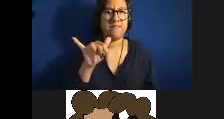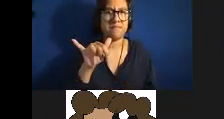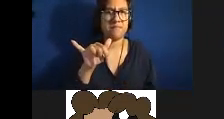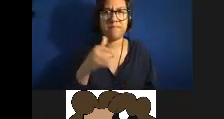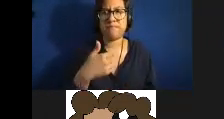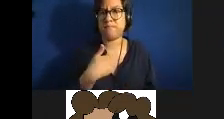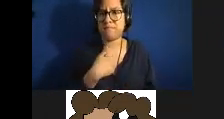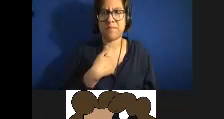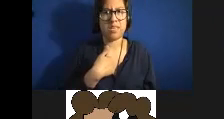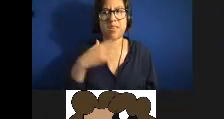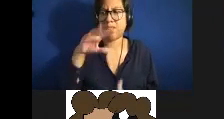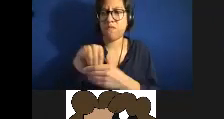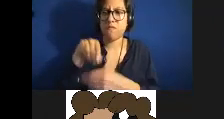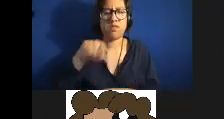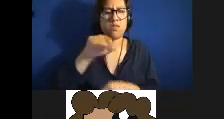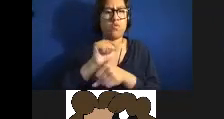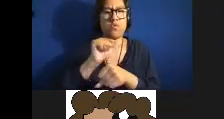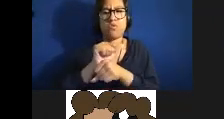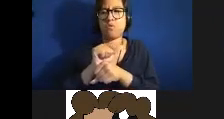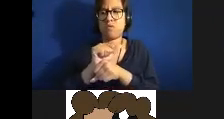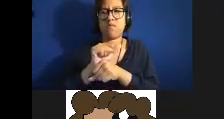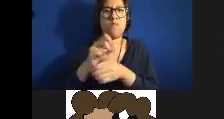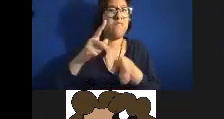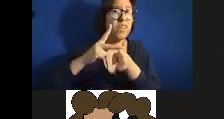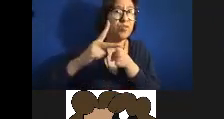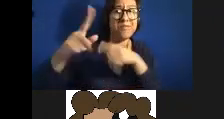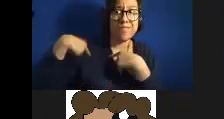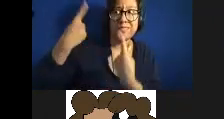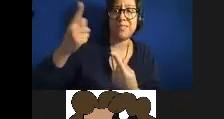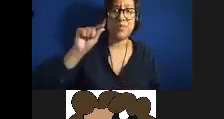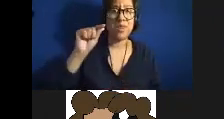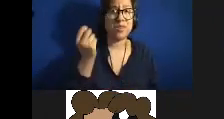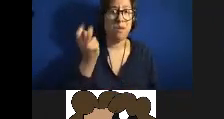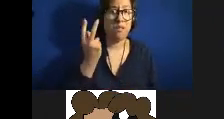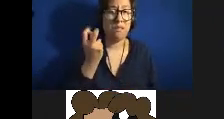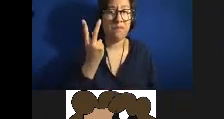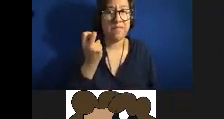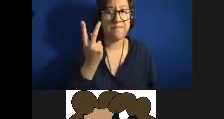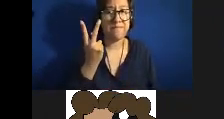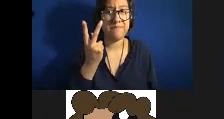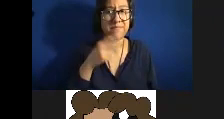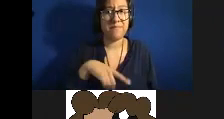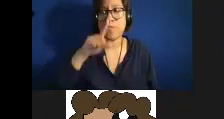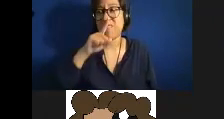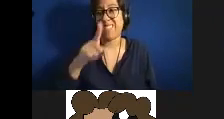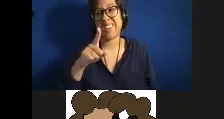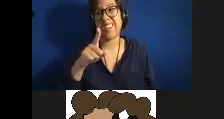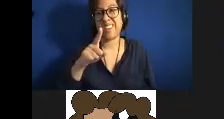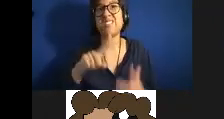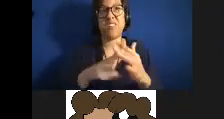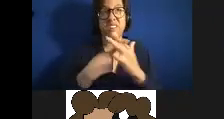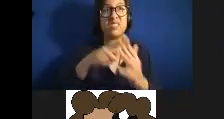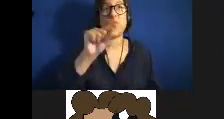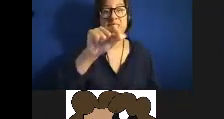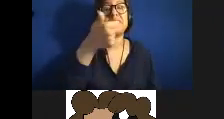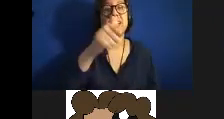been engaging this work, right, I think professionally since 2012. But really since 2010, right, you know,